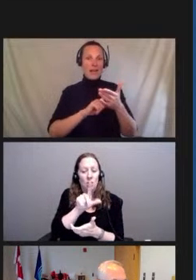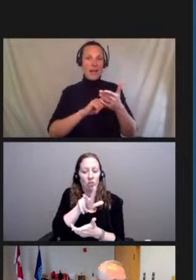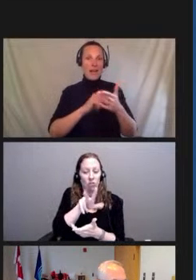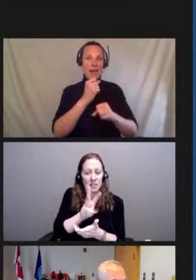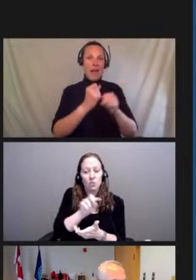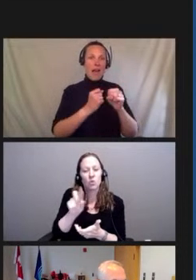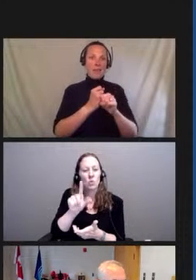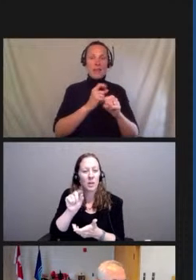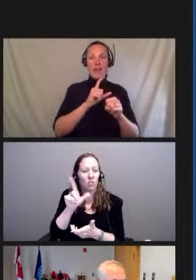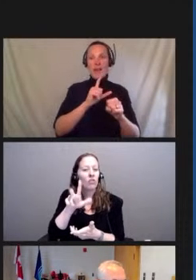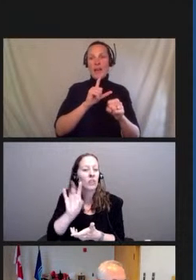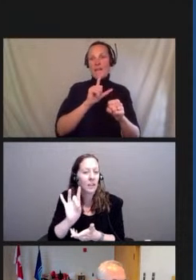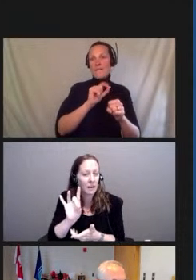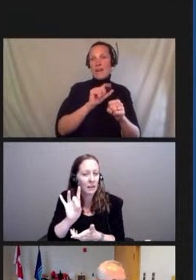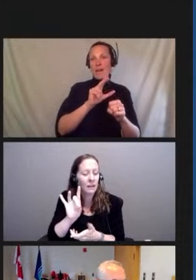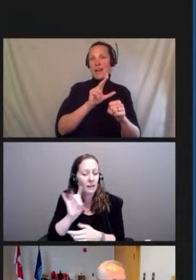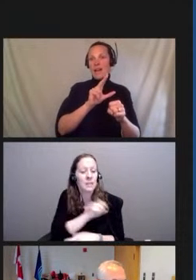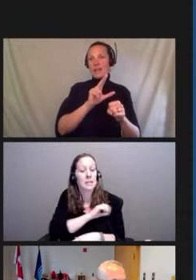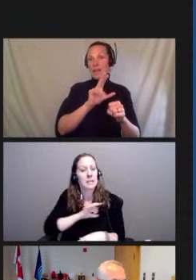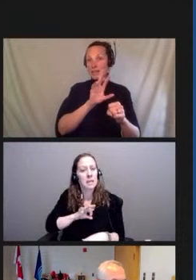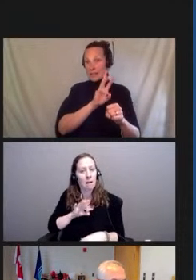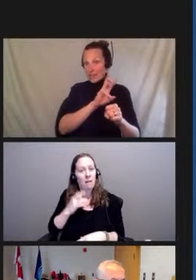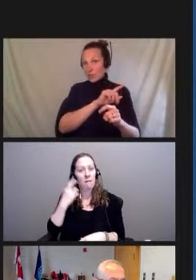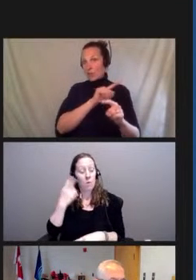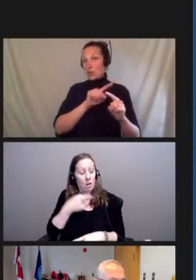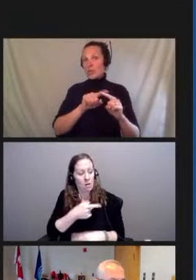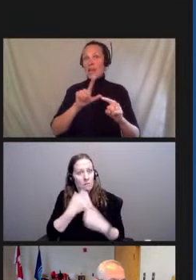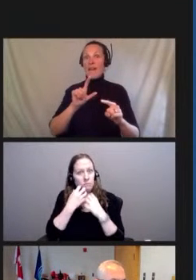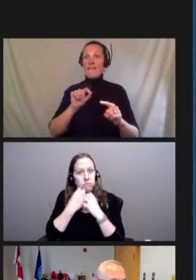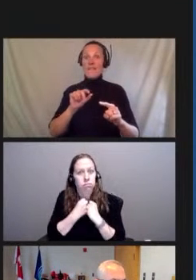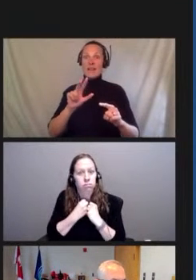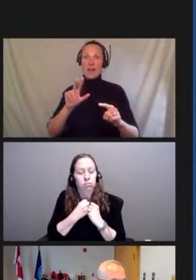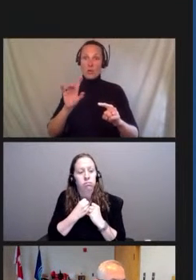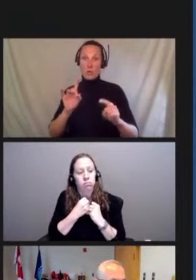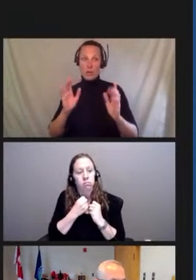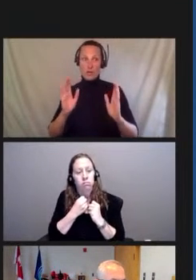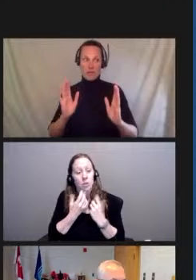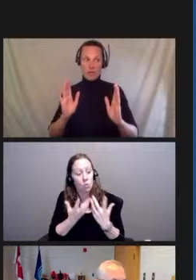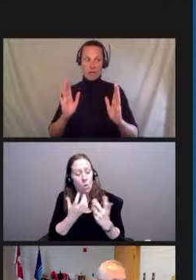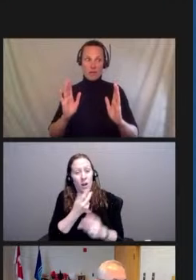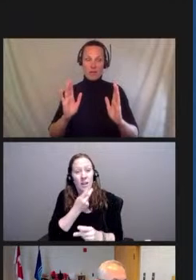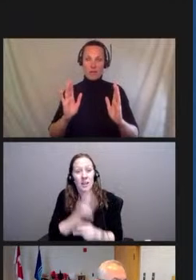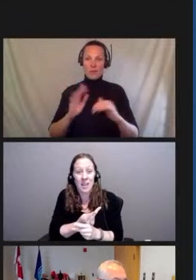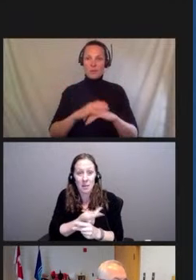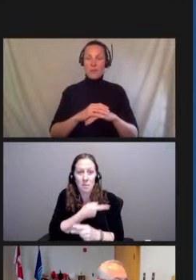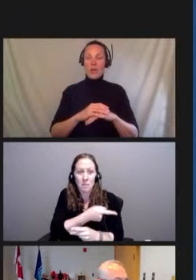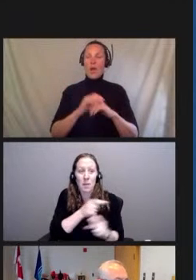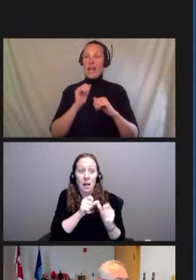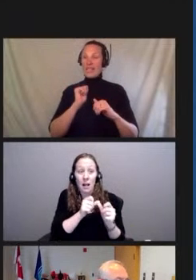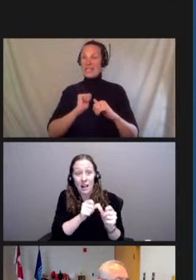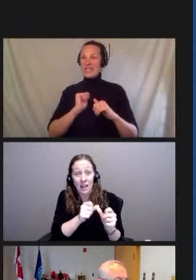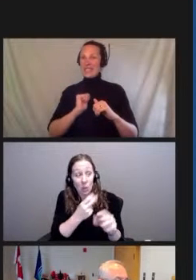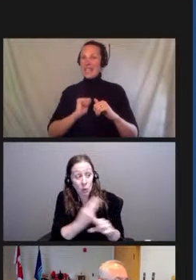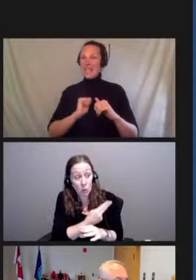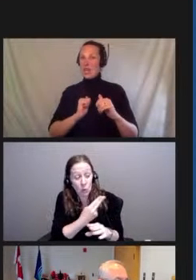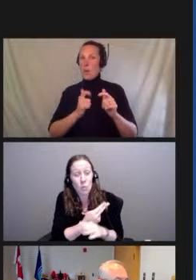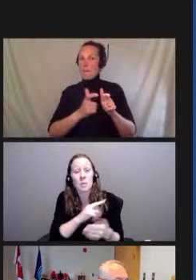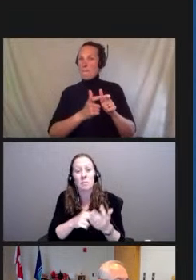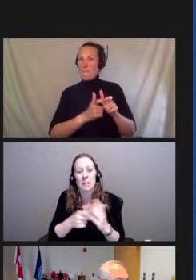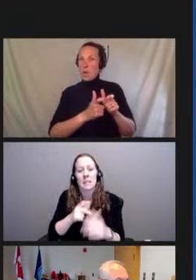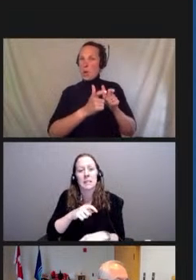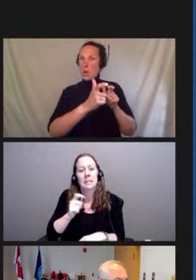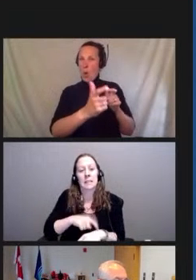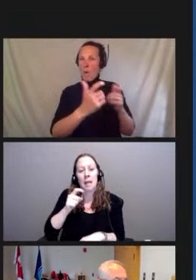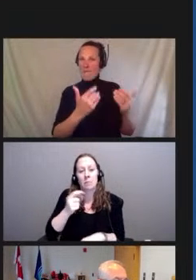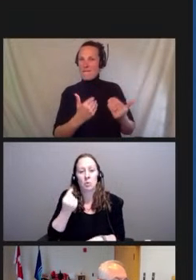and ability to preserve the landfill's remaining capacity and prolong its useful life, the time to act is now.